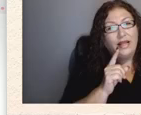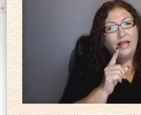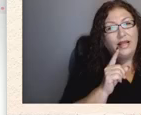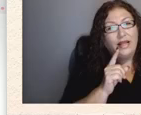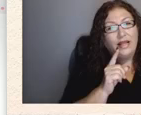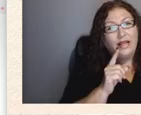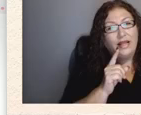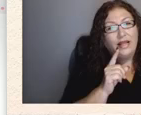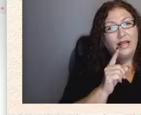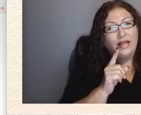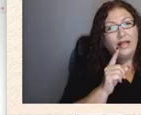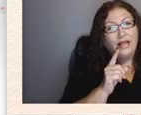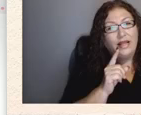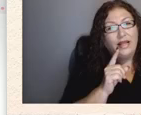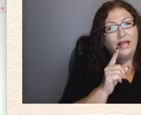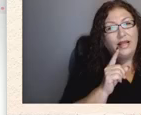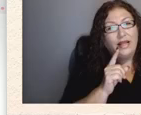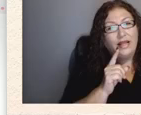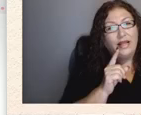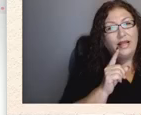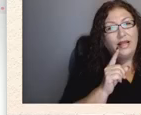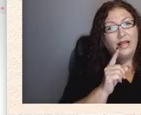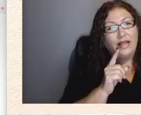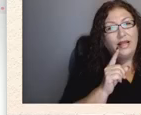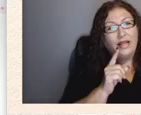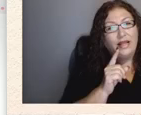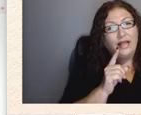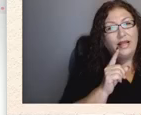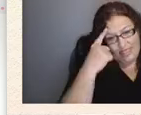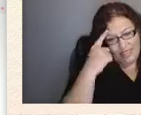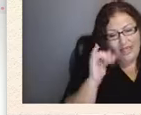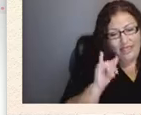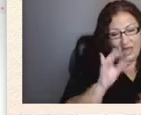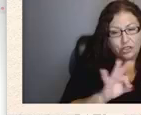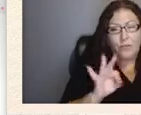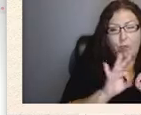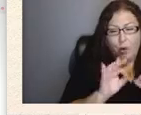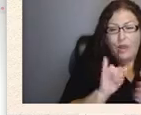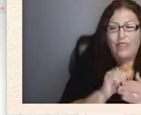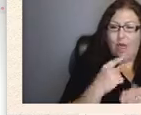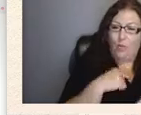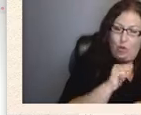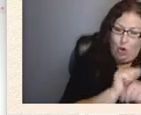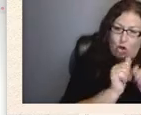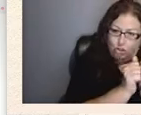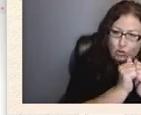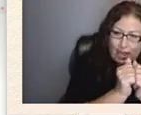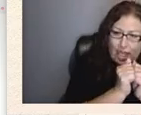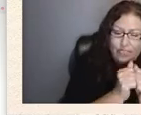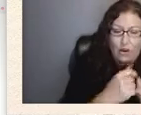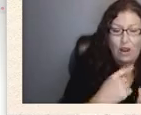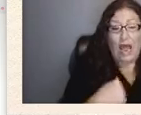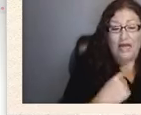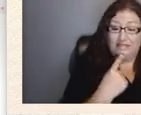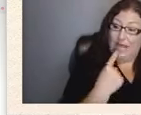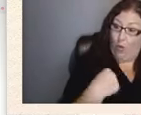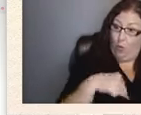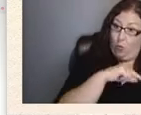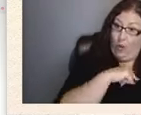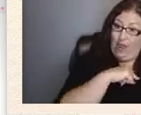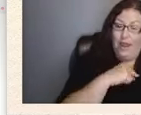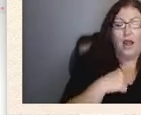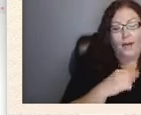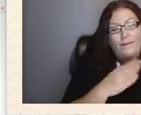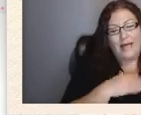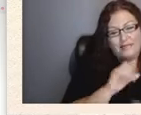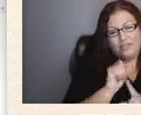to everything. I think that it's important that we work together. And when I talk about we, I'm talking in my case with